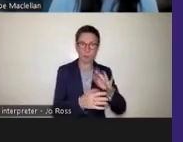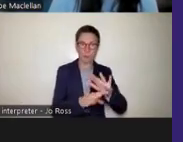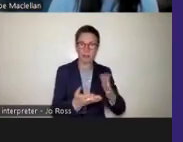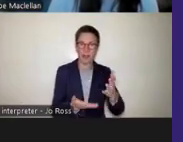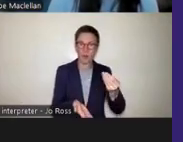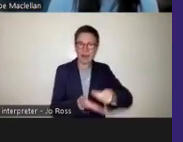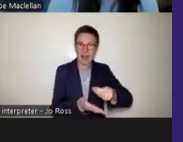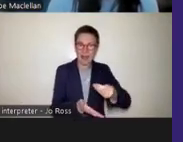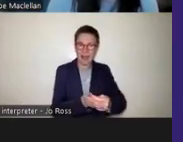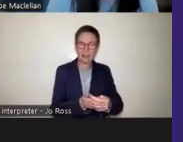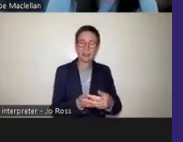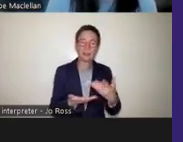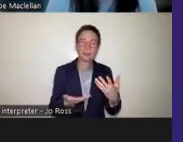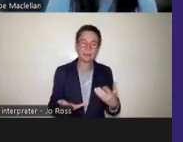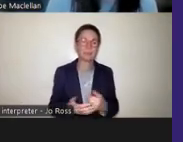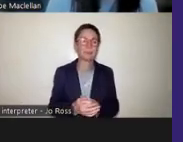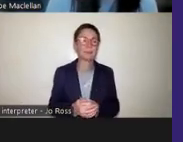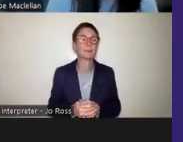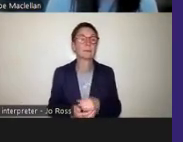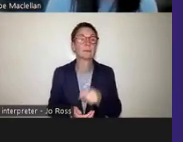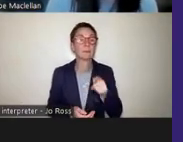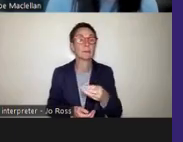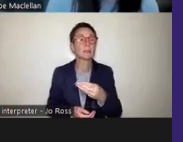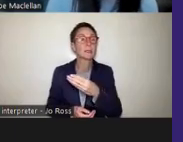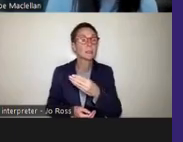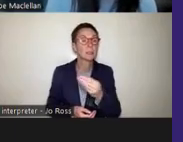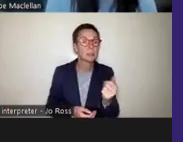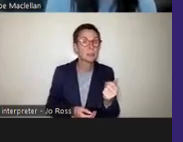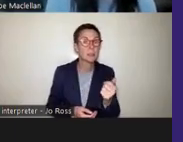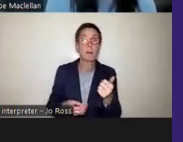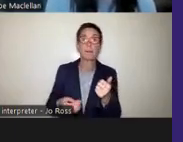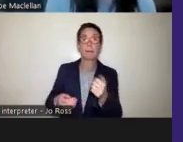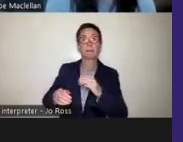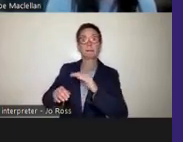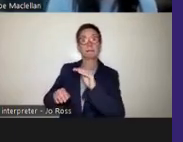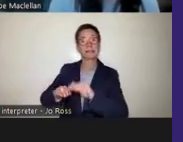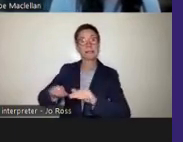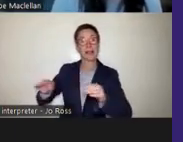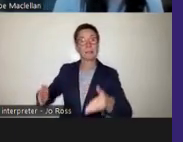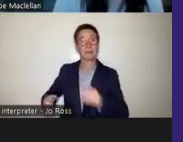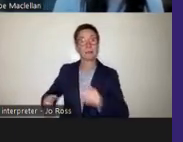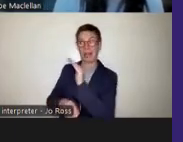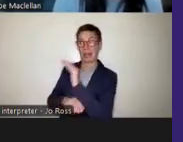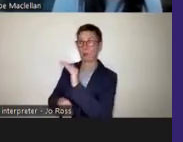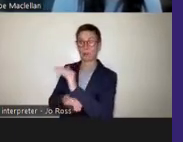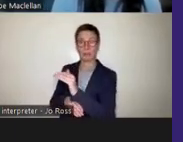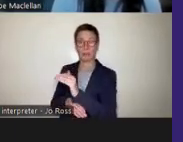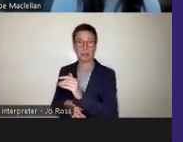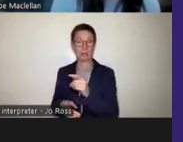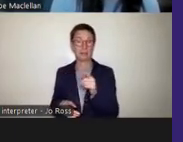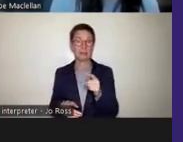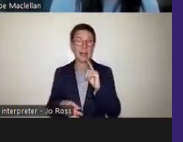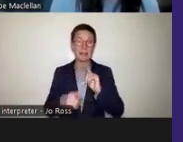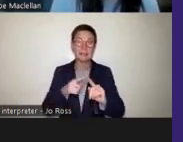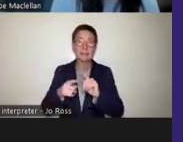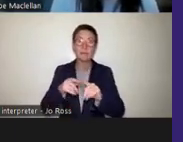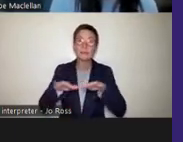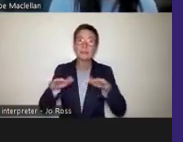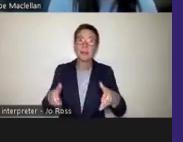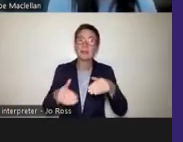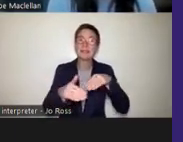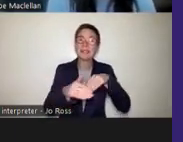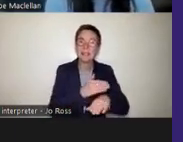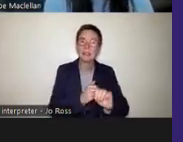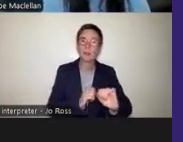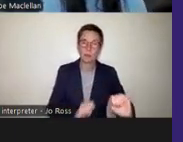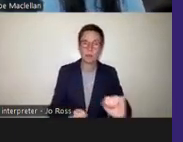contactless. There are some big picnic benches outside of the cafe for customers to use, and a variety of tables inside the cafe